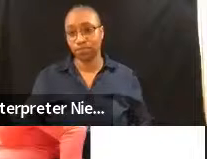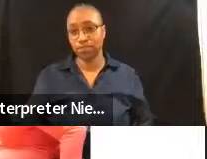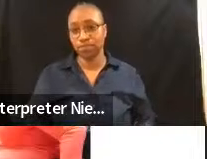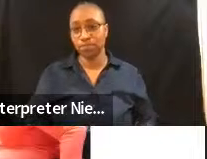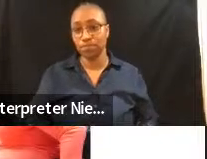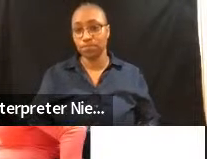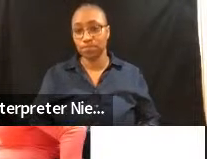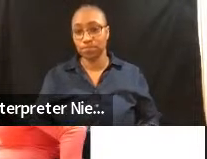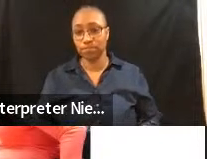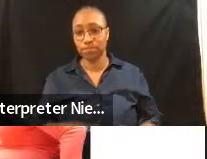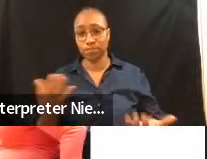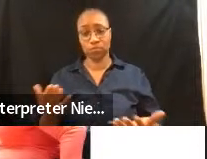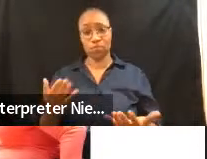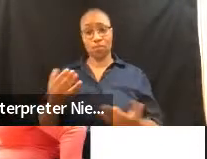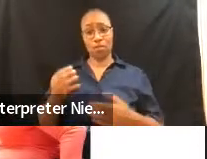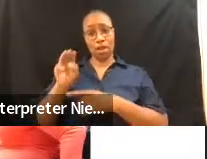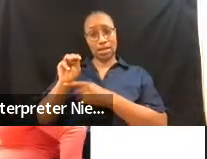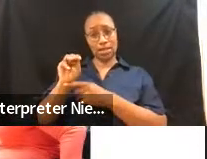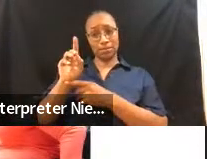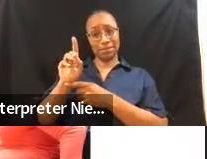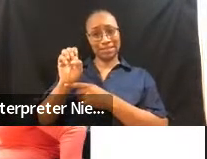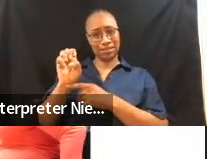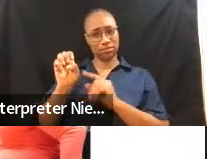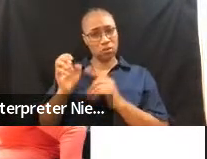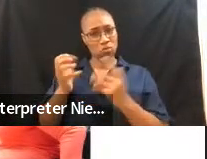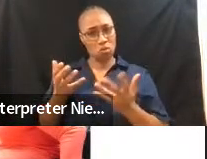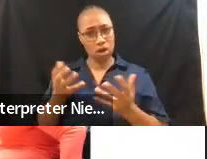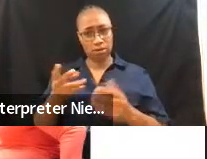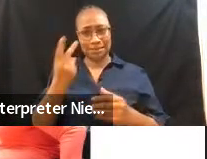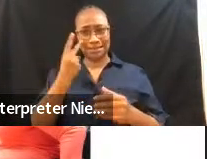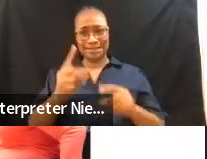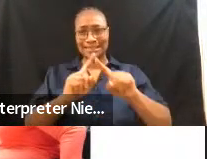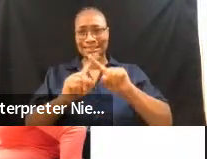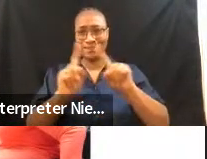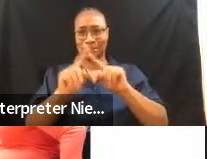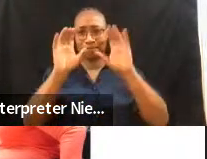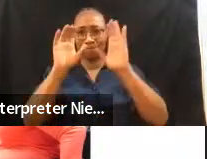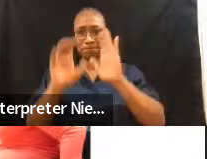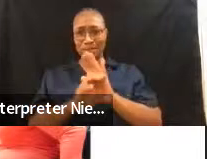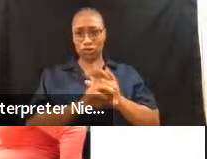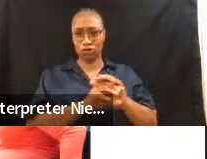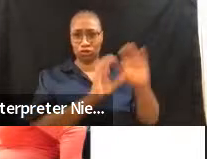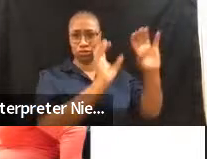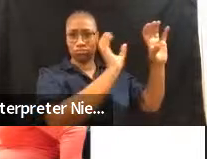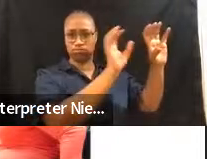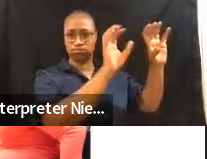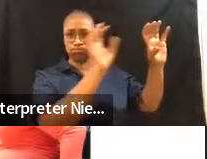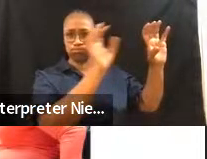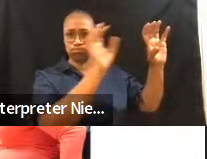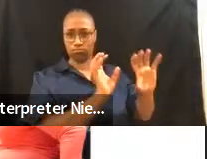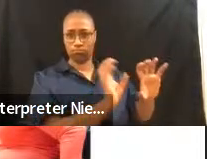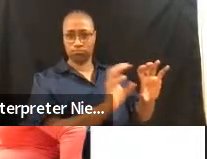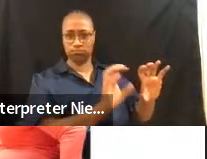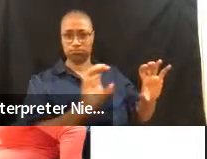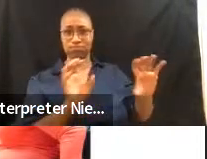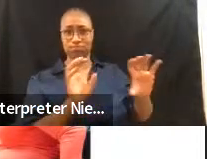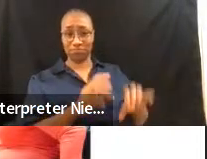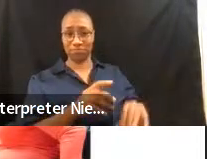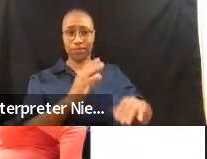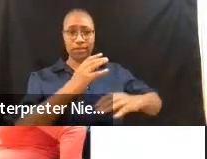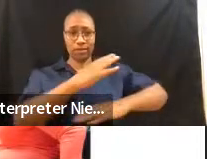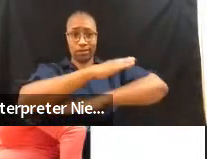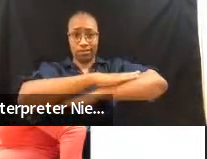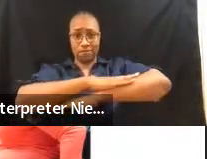equipment include examination tables and examination chairs, like including those chairs used for eye examinations or